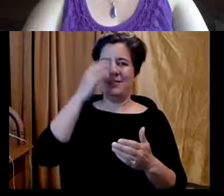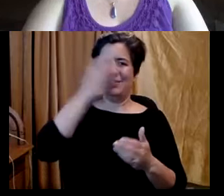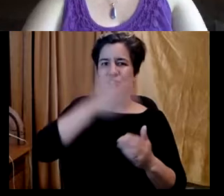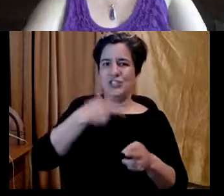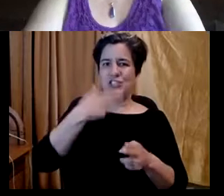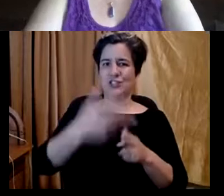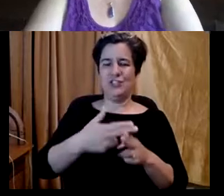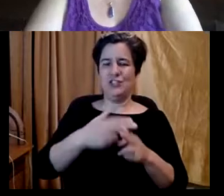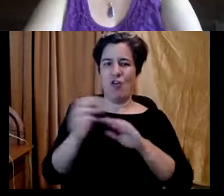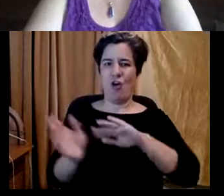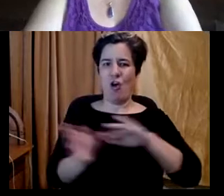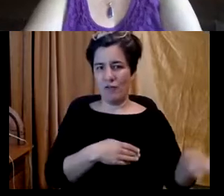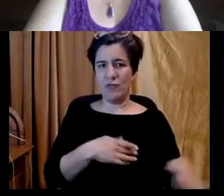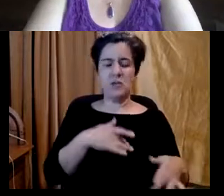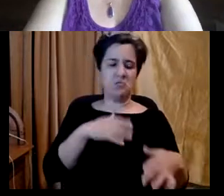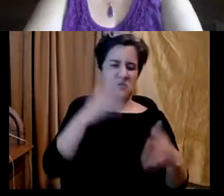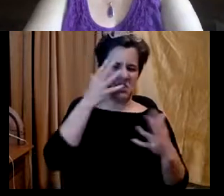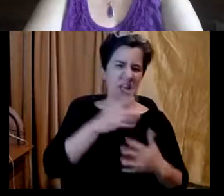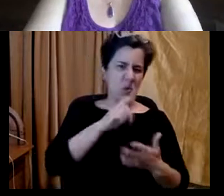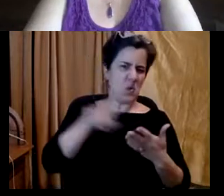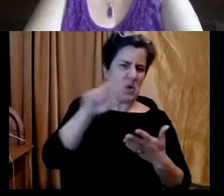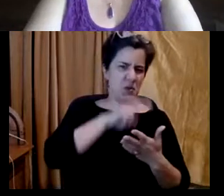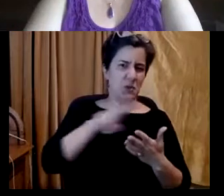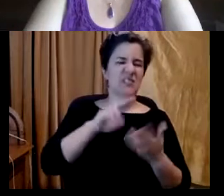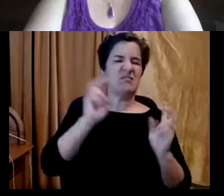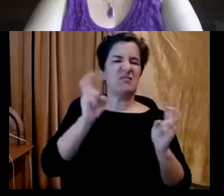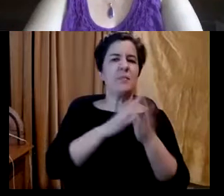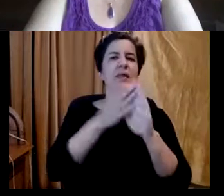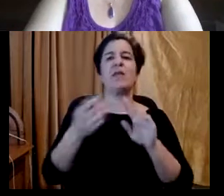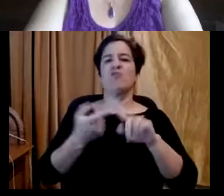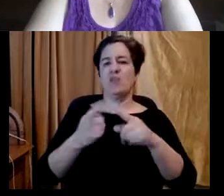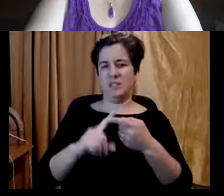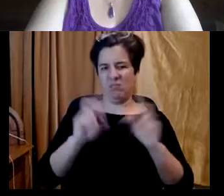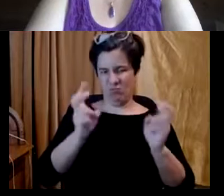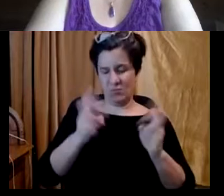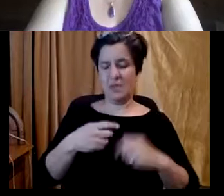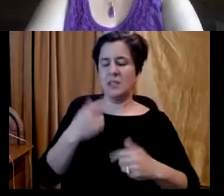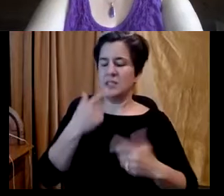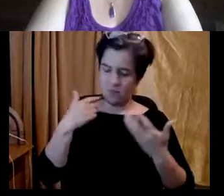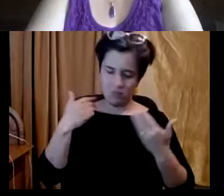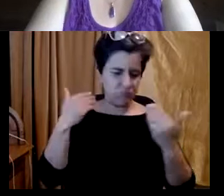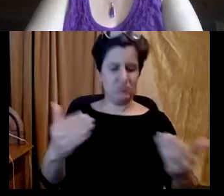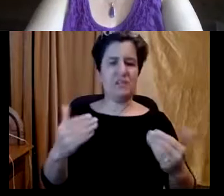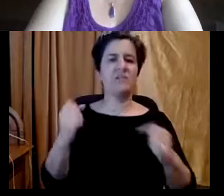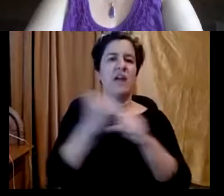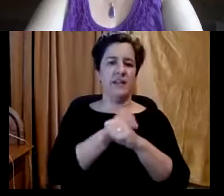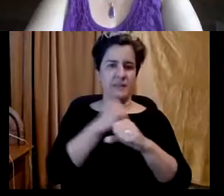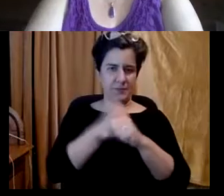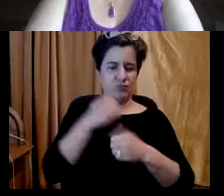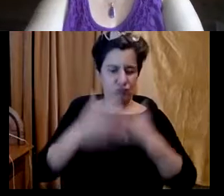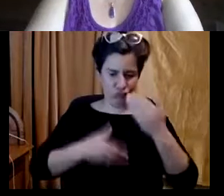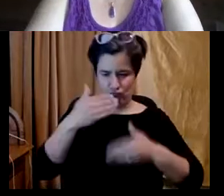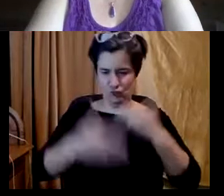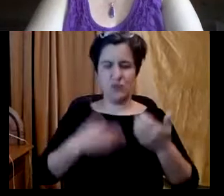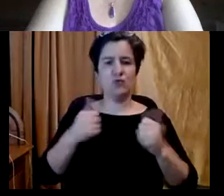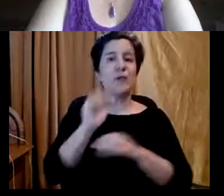grieved for a few weeks, I said, let's do this, let's fight. And the next 4.5,